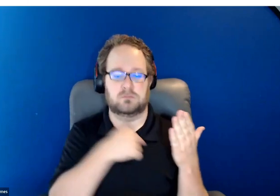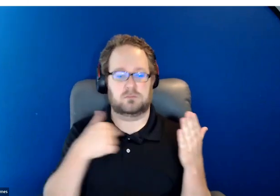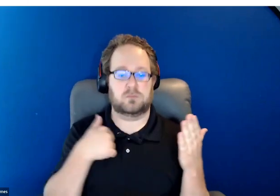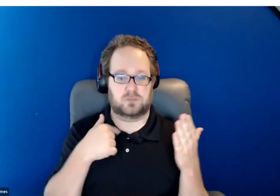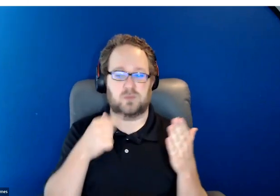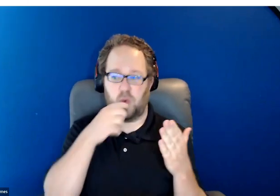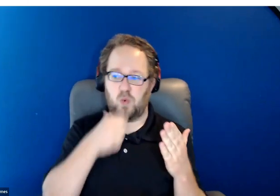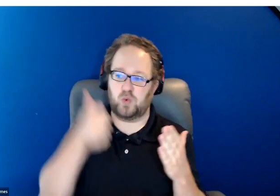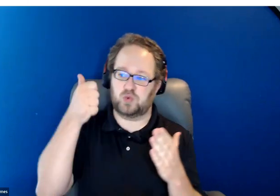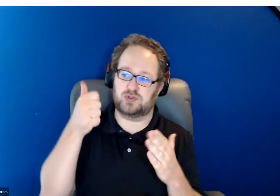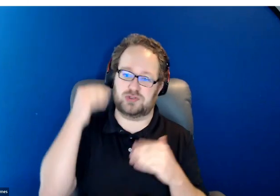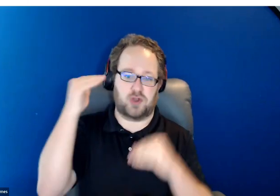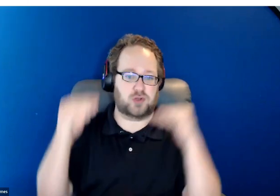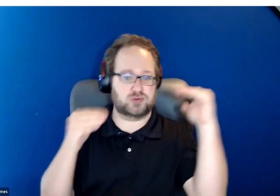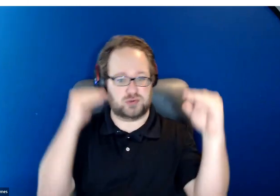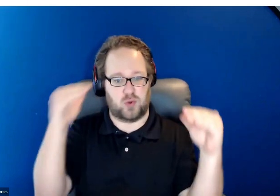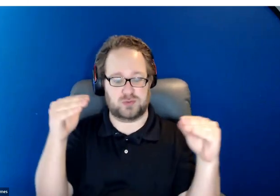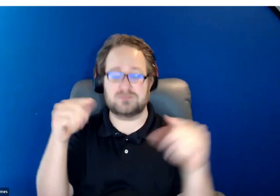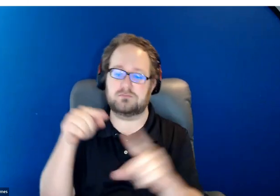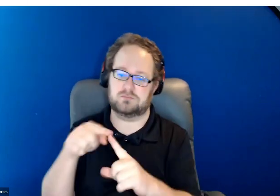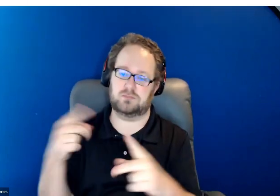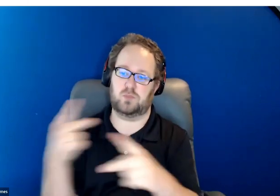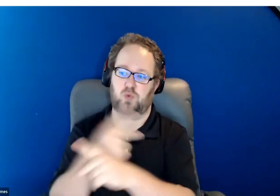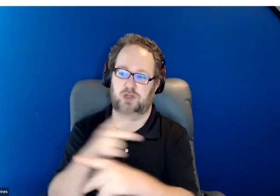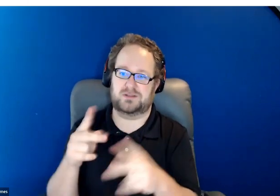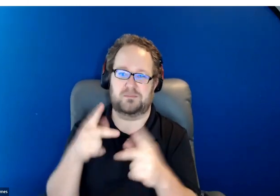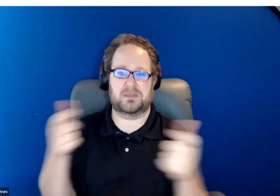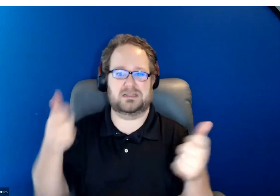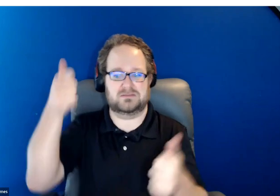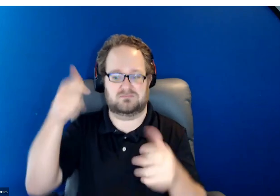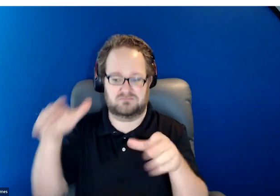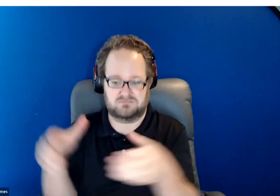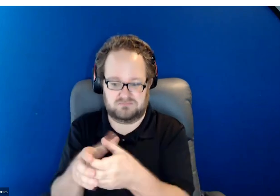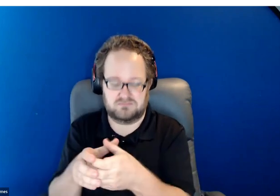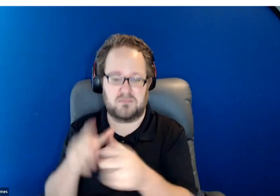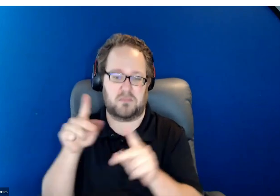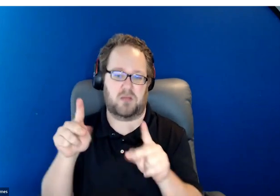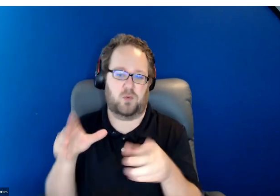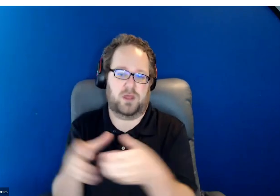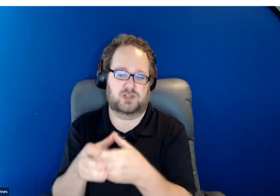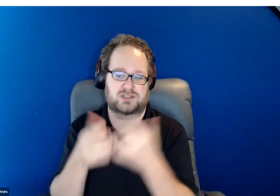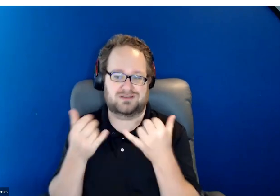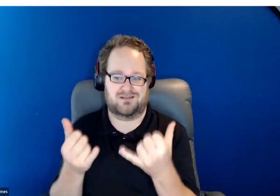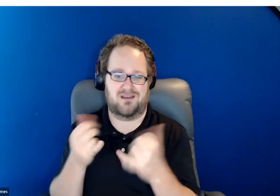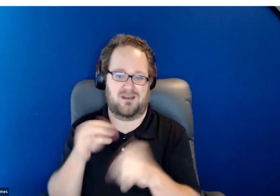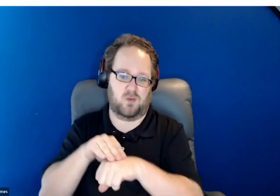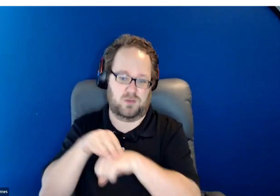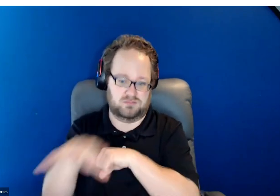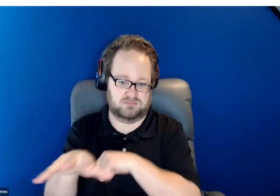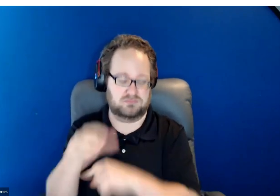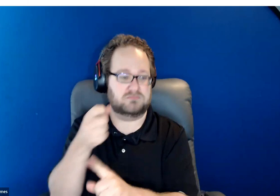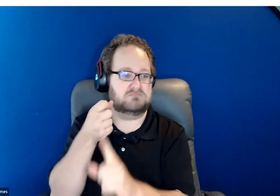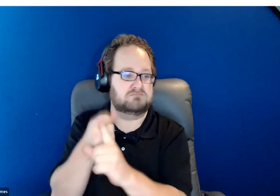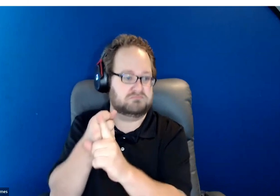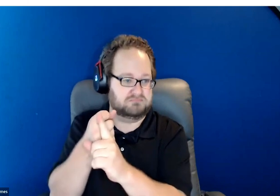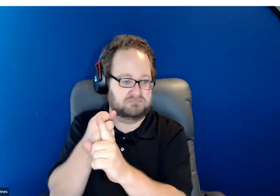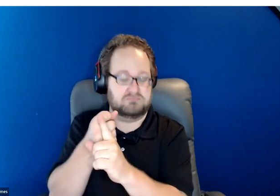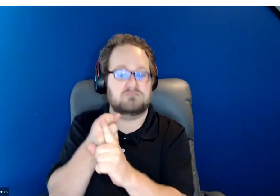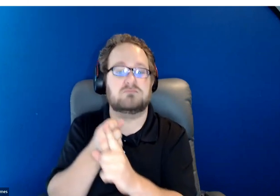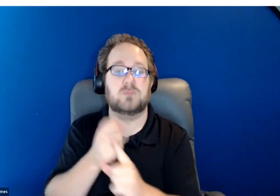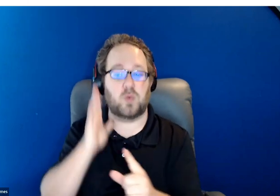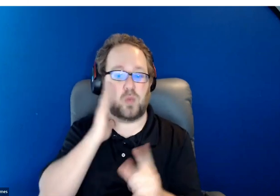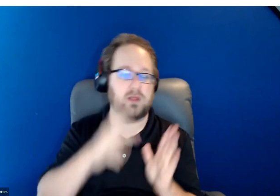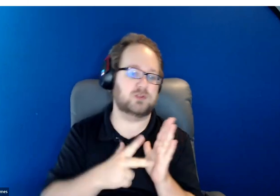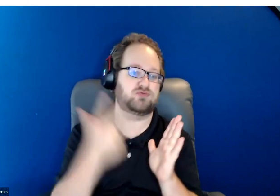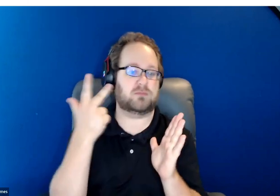homelessness, comprising nearly half of the homeless population. The number of older adults experiencing homelessness is forecast to